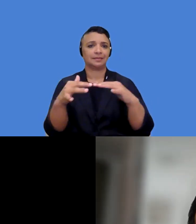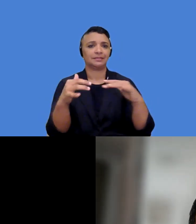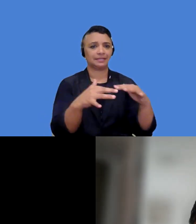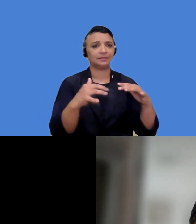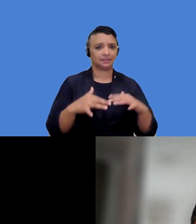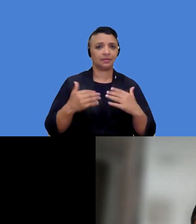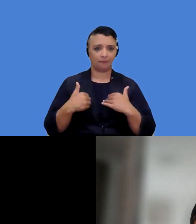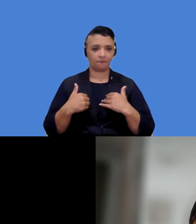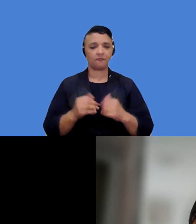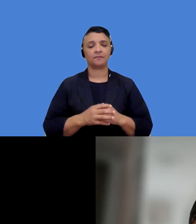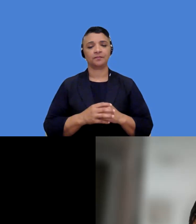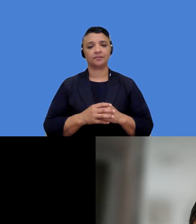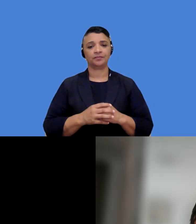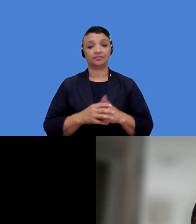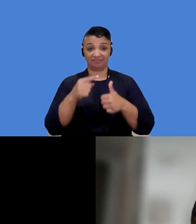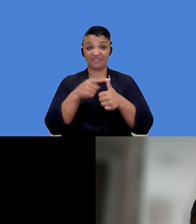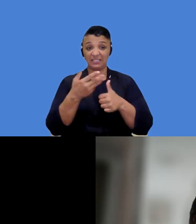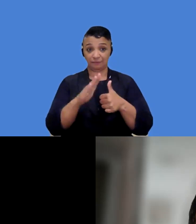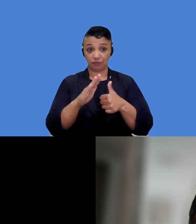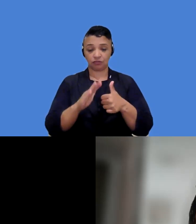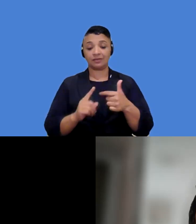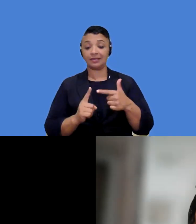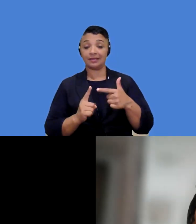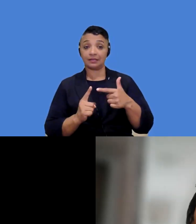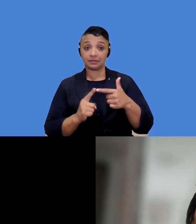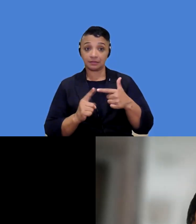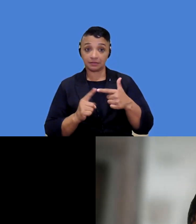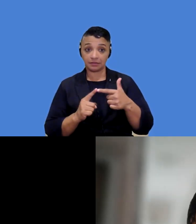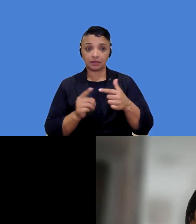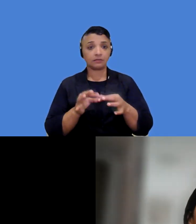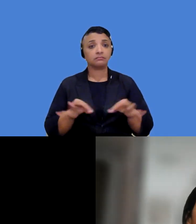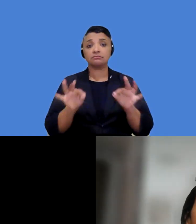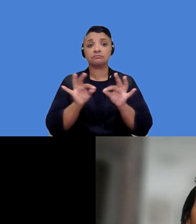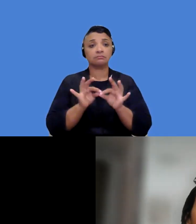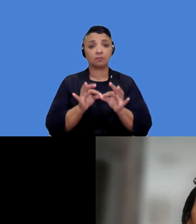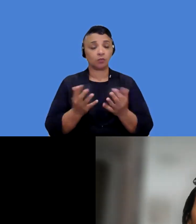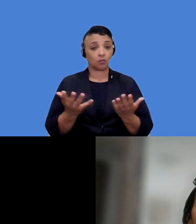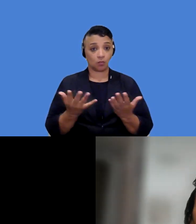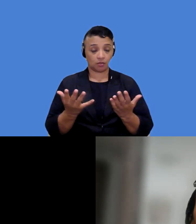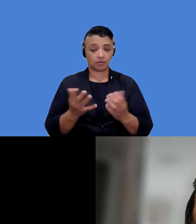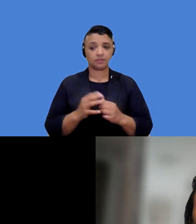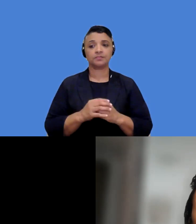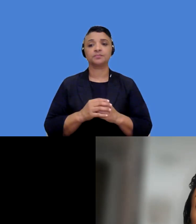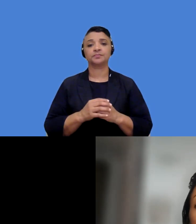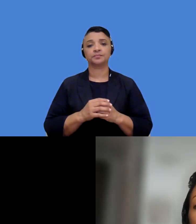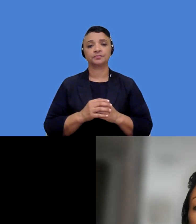second element that's specifically important to the GDS in 2025 is that